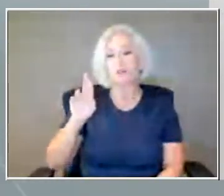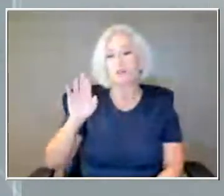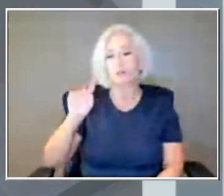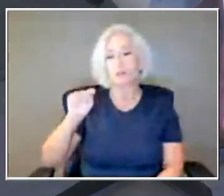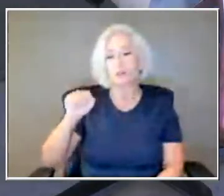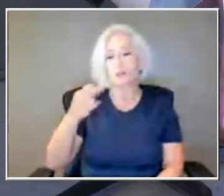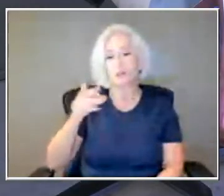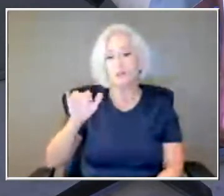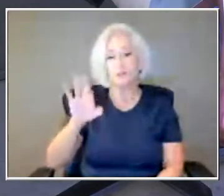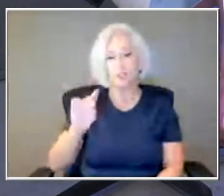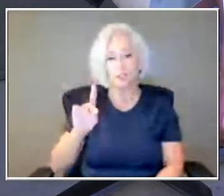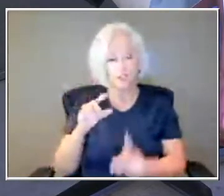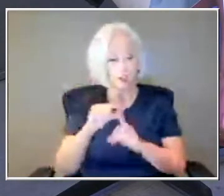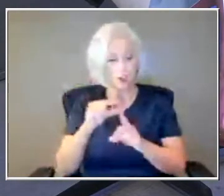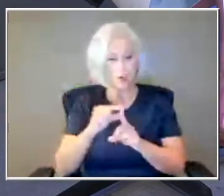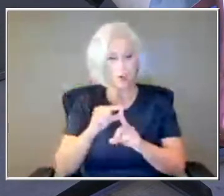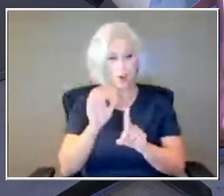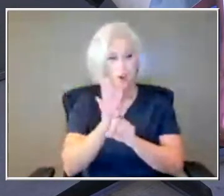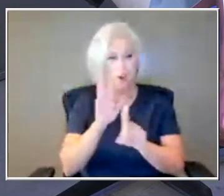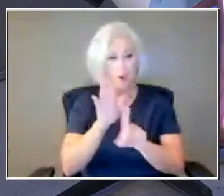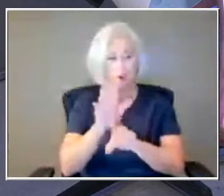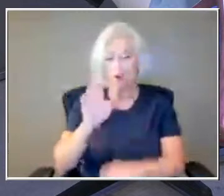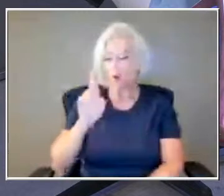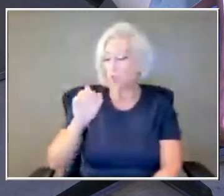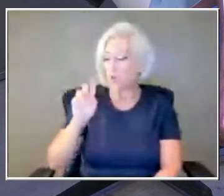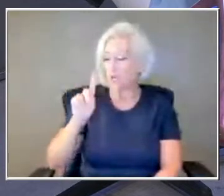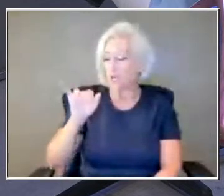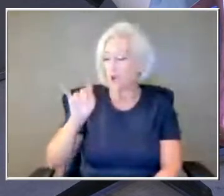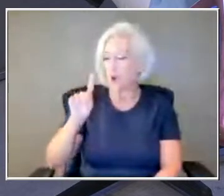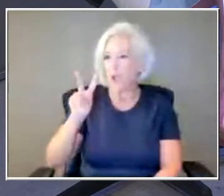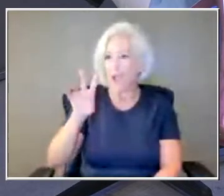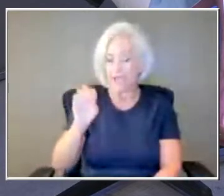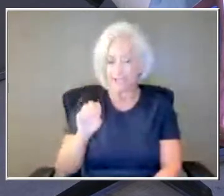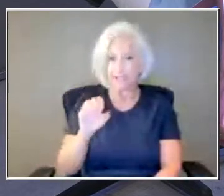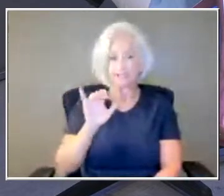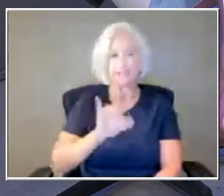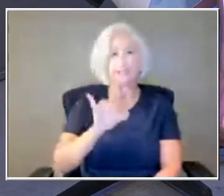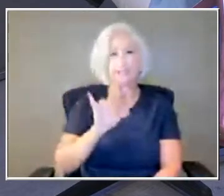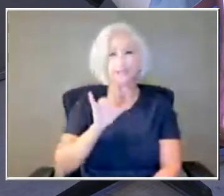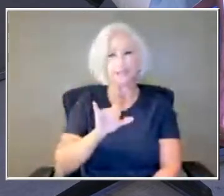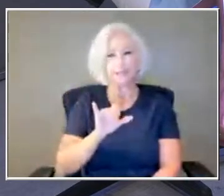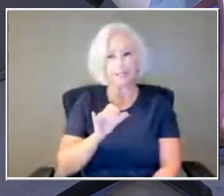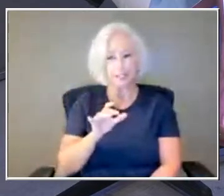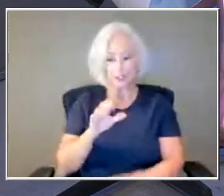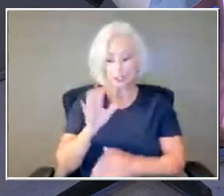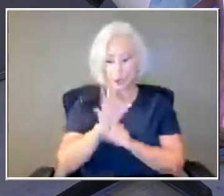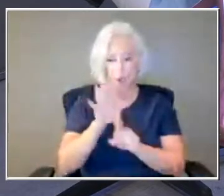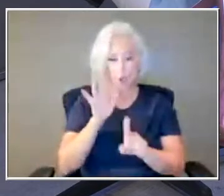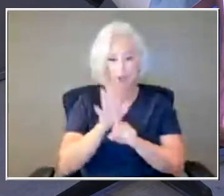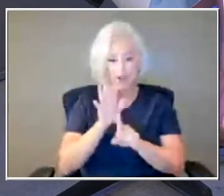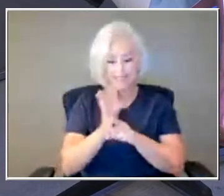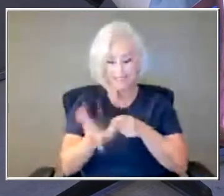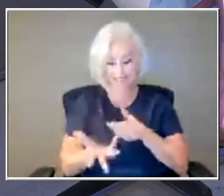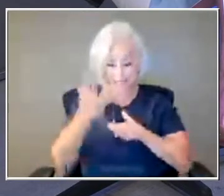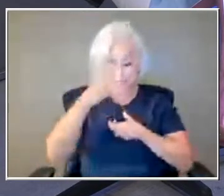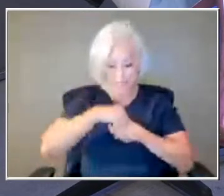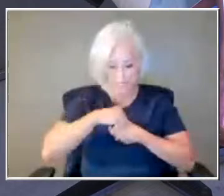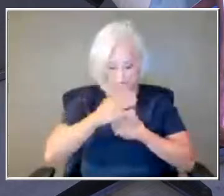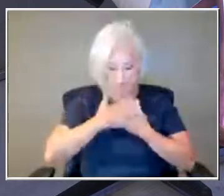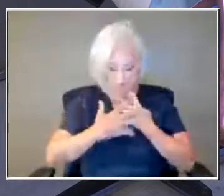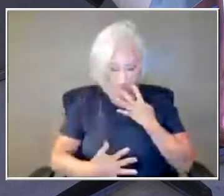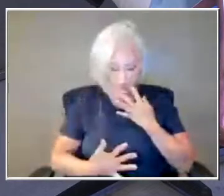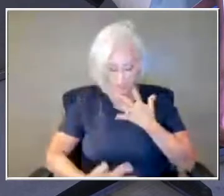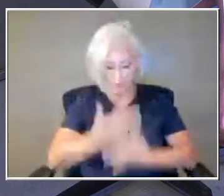of comes with some baggage, if you will, but putting radiation inside the bloodstream sounds scary. Yeah. Are these drugs